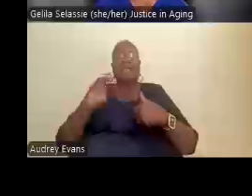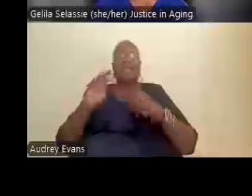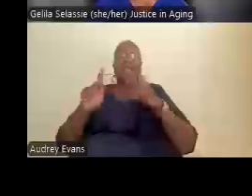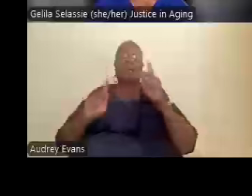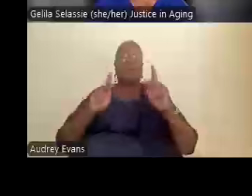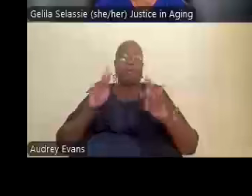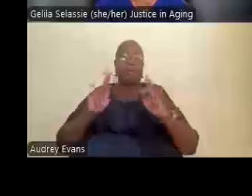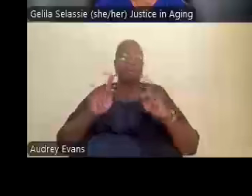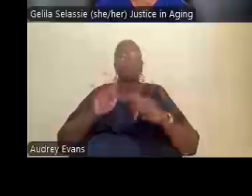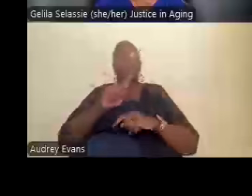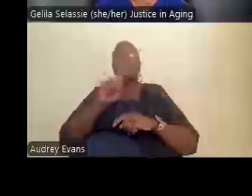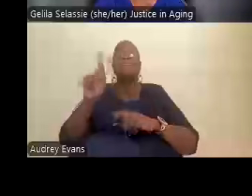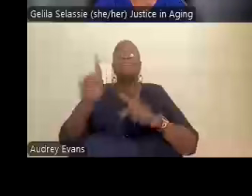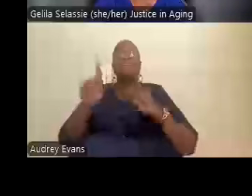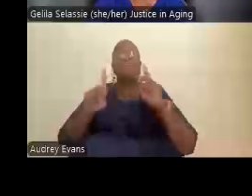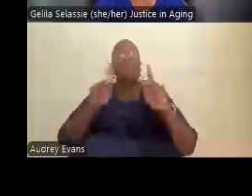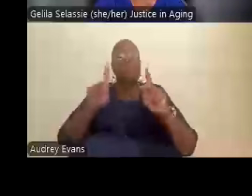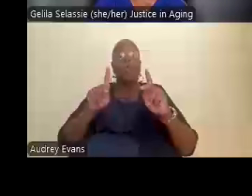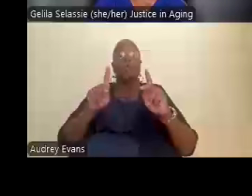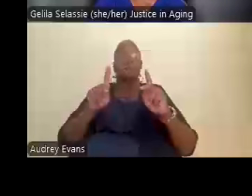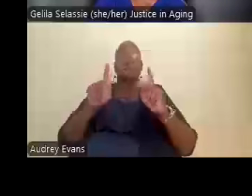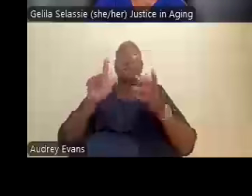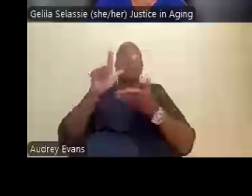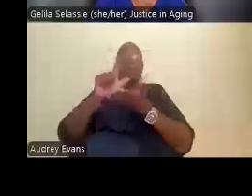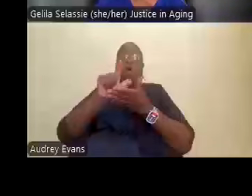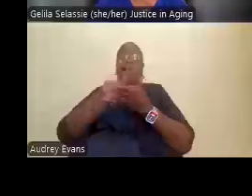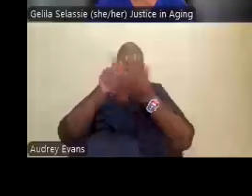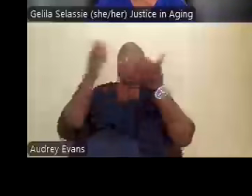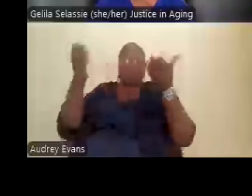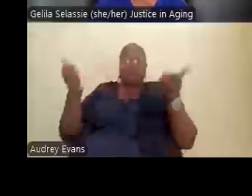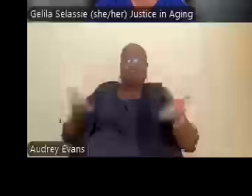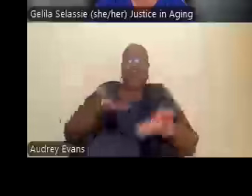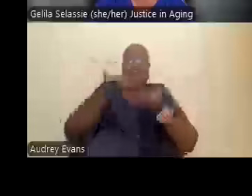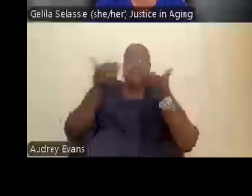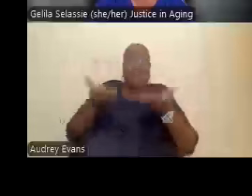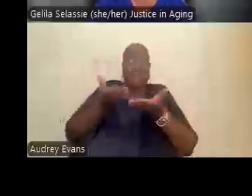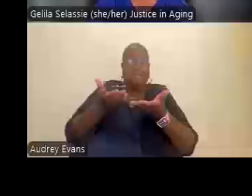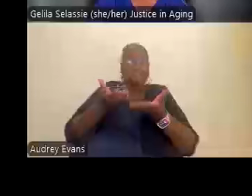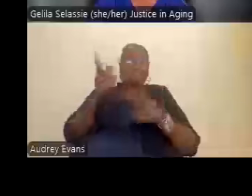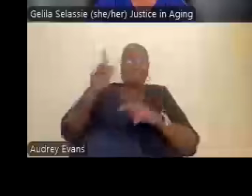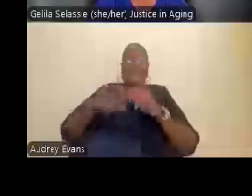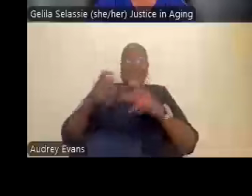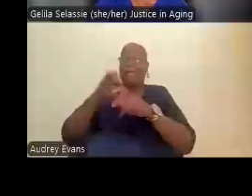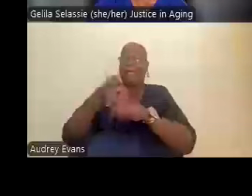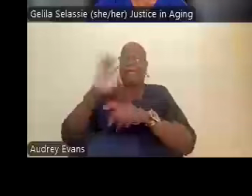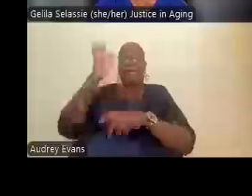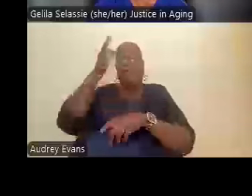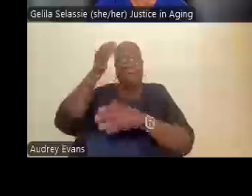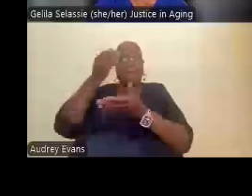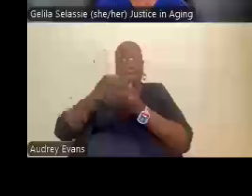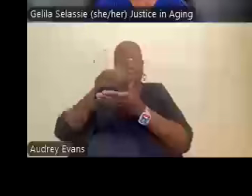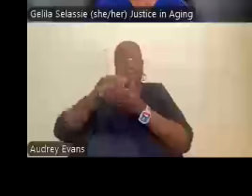So these folks remain lawfully present, but they're ineligible for federally funded Medicaid and will